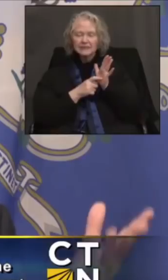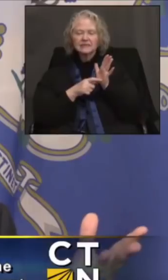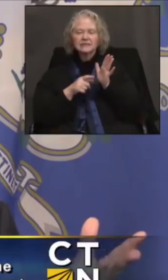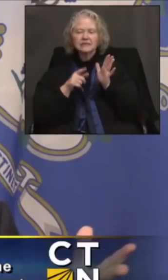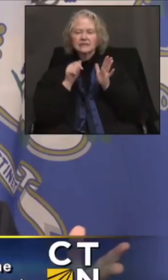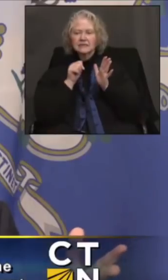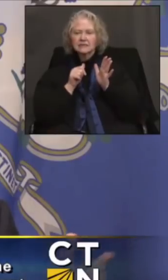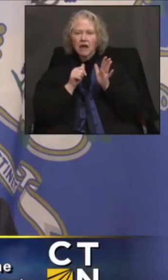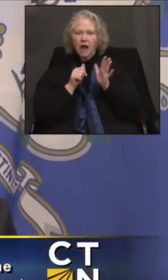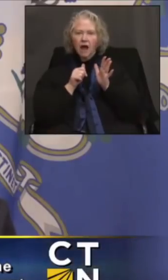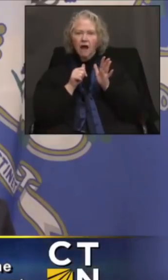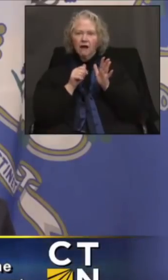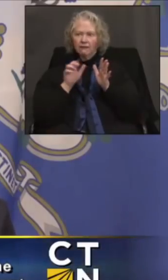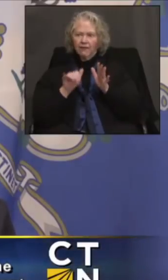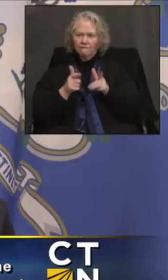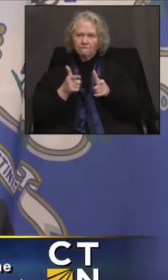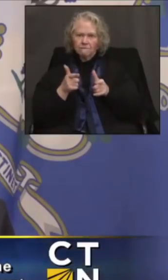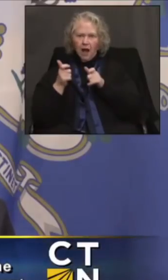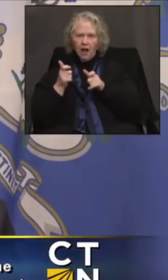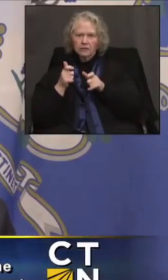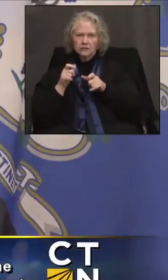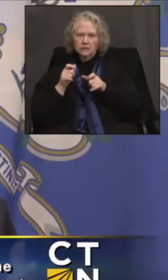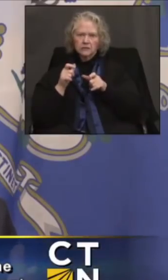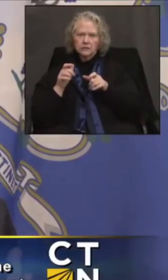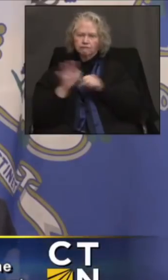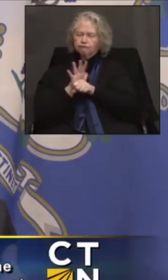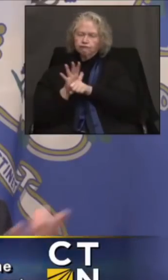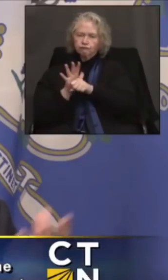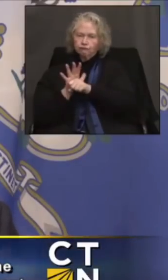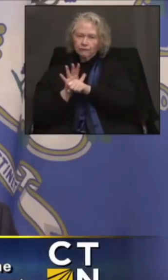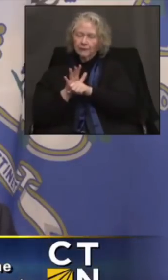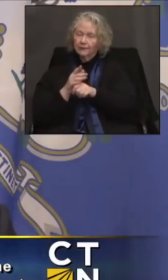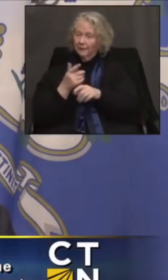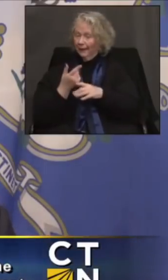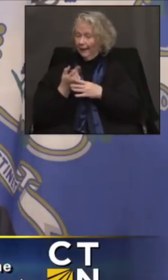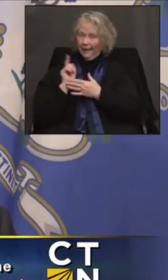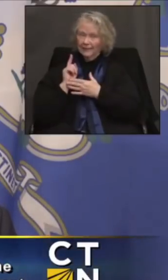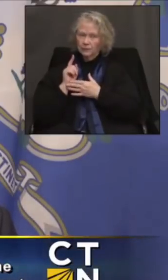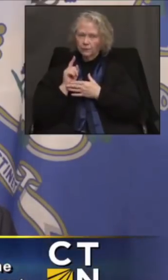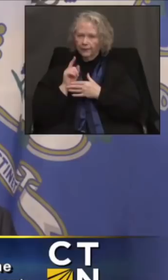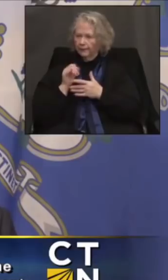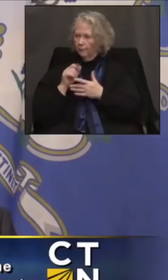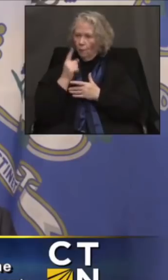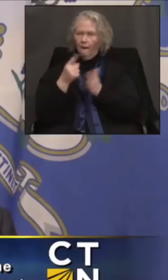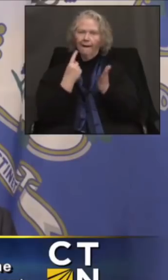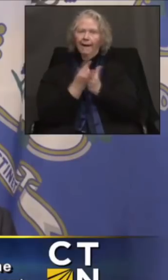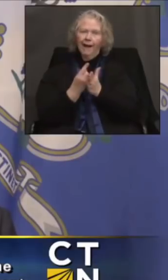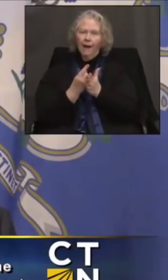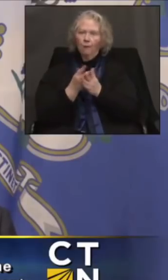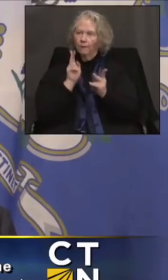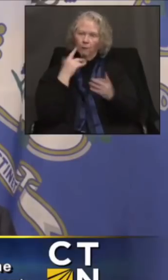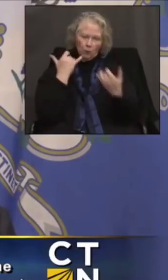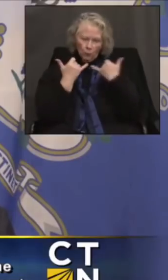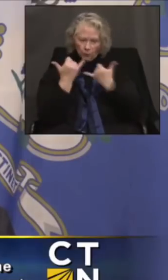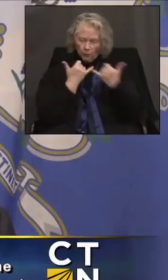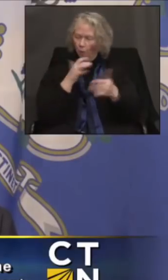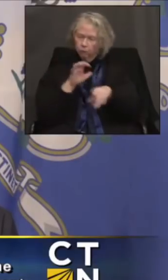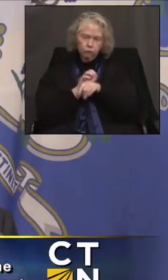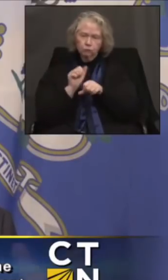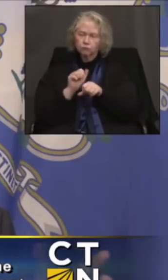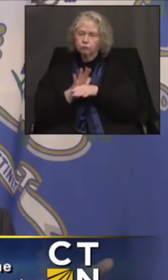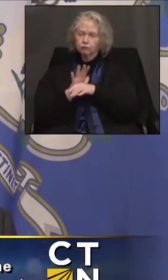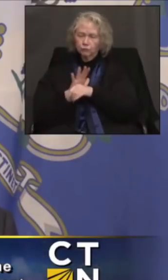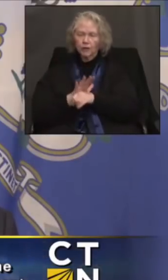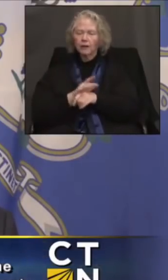up as rapid as they were a week ago. But remember, a week ago, they all filled up in about an hour on that first day. Now there's